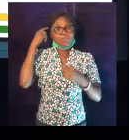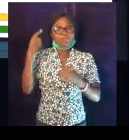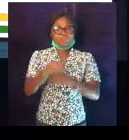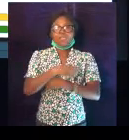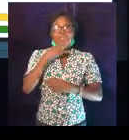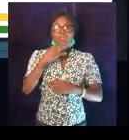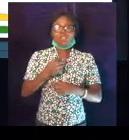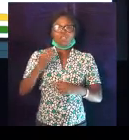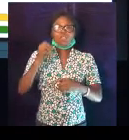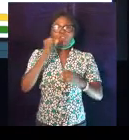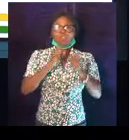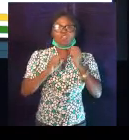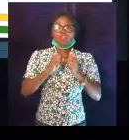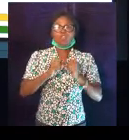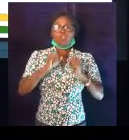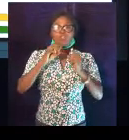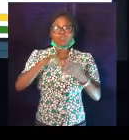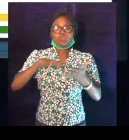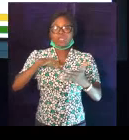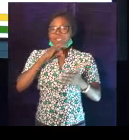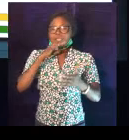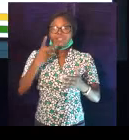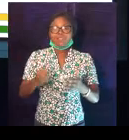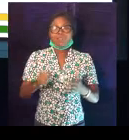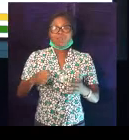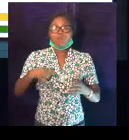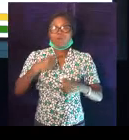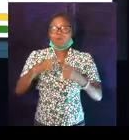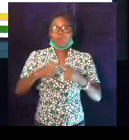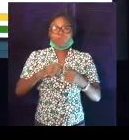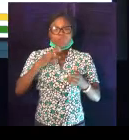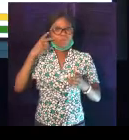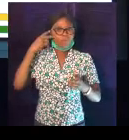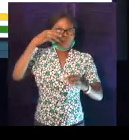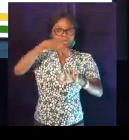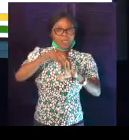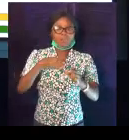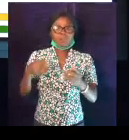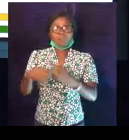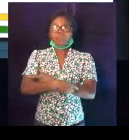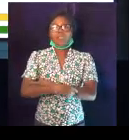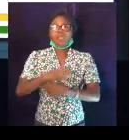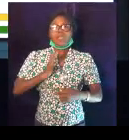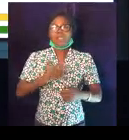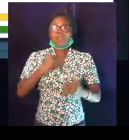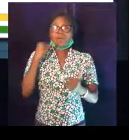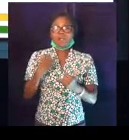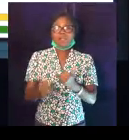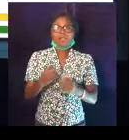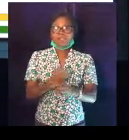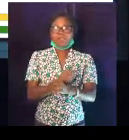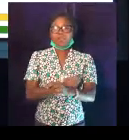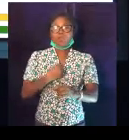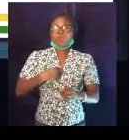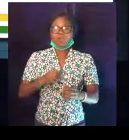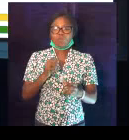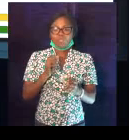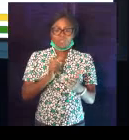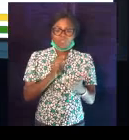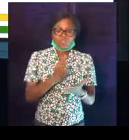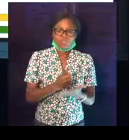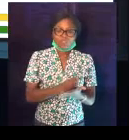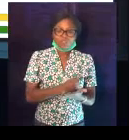social studies. Social studies is the subject we are going to look at today. In our last lesson, we discussed